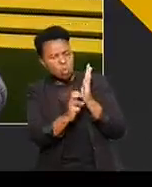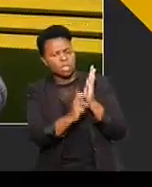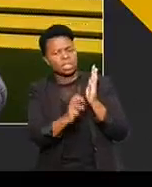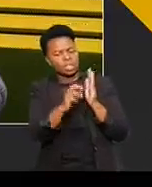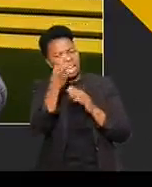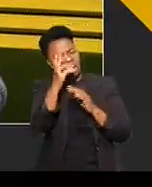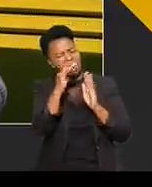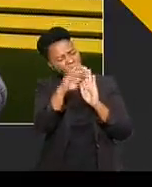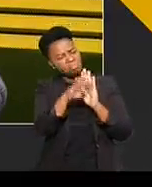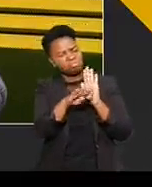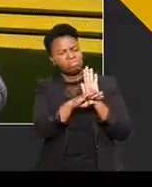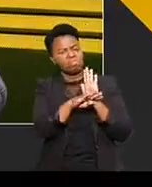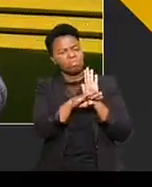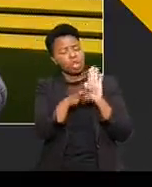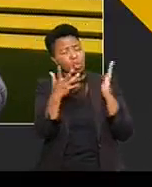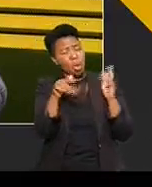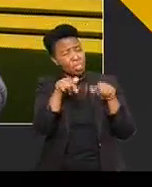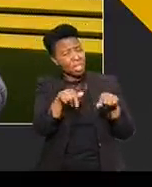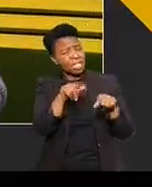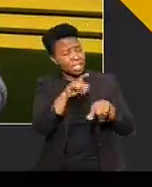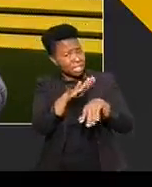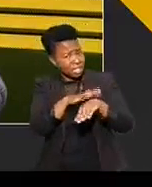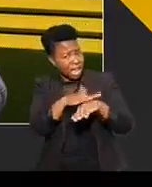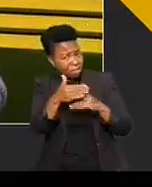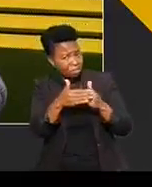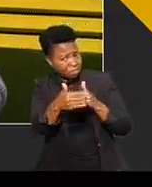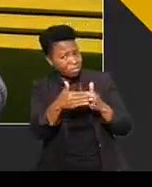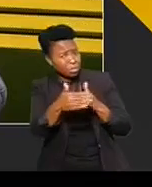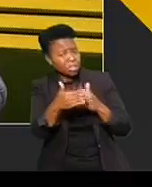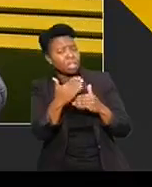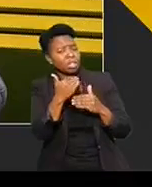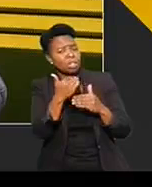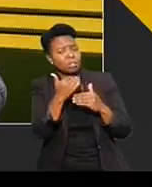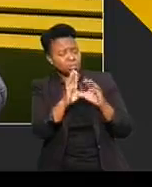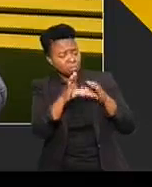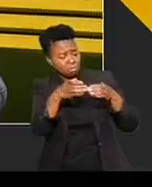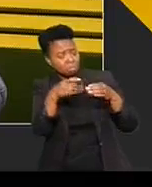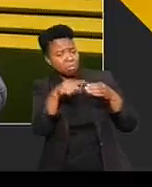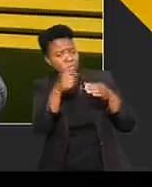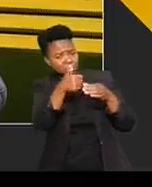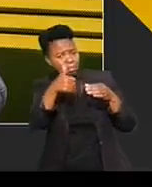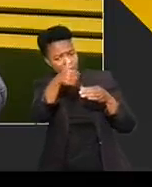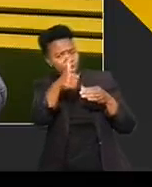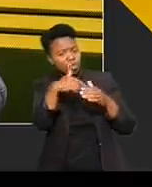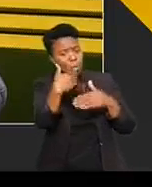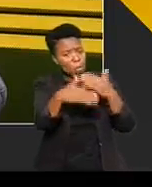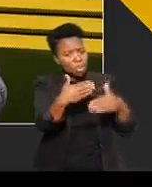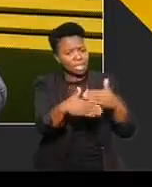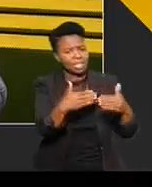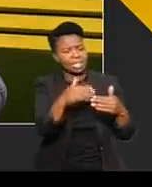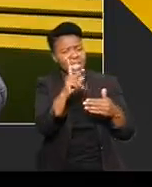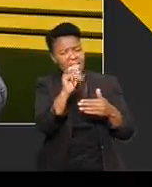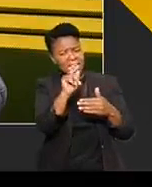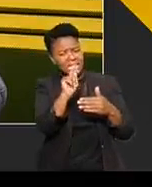regulation. What body looks at it, and how long does it take, for them to be able to process someone who's proposing a kit